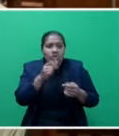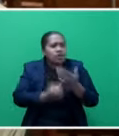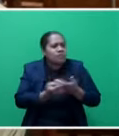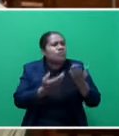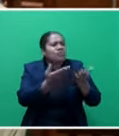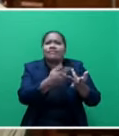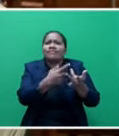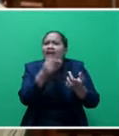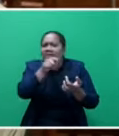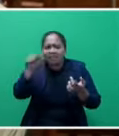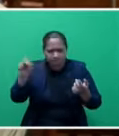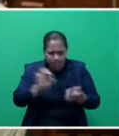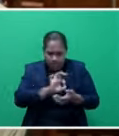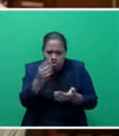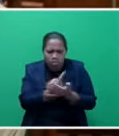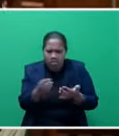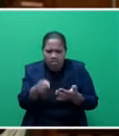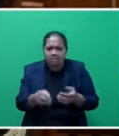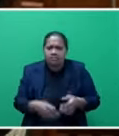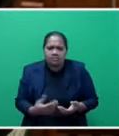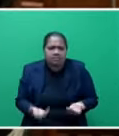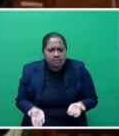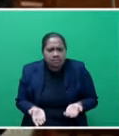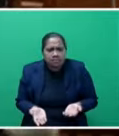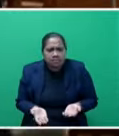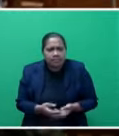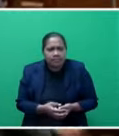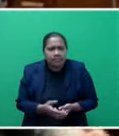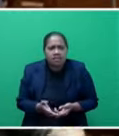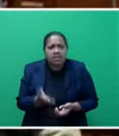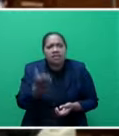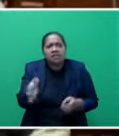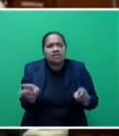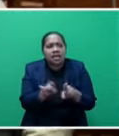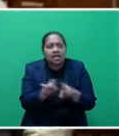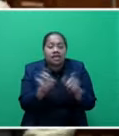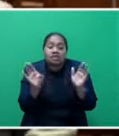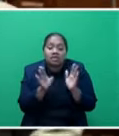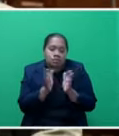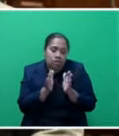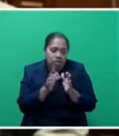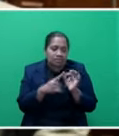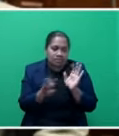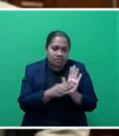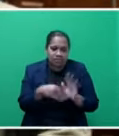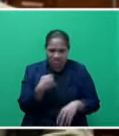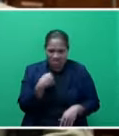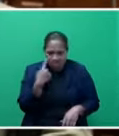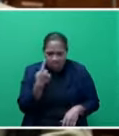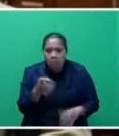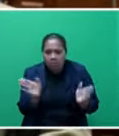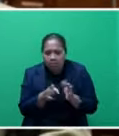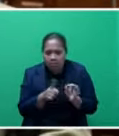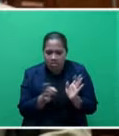only him with his entourage. He is like a small prime minister to me. A small prime